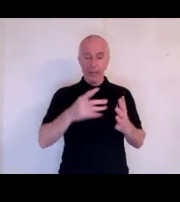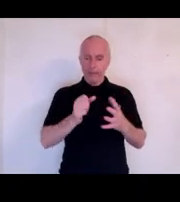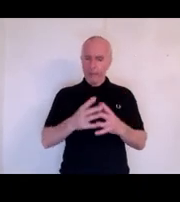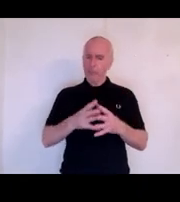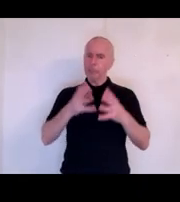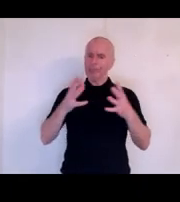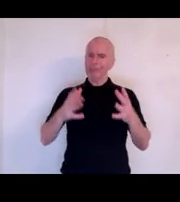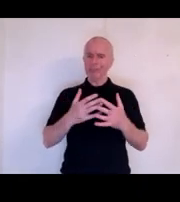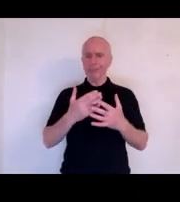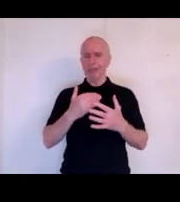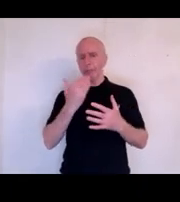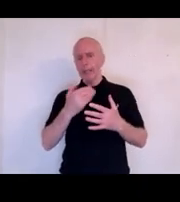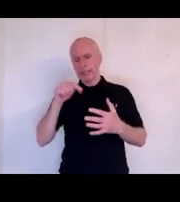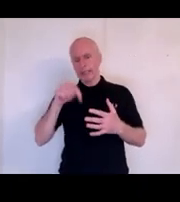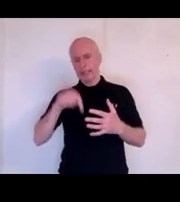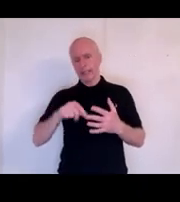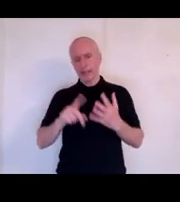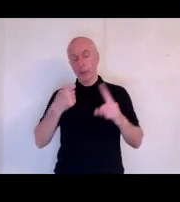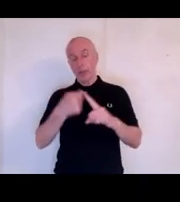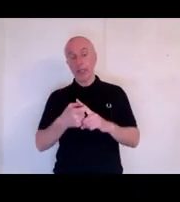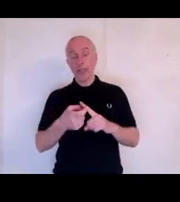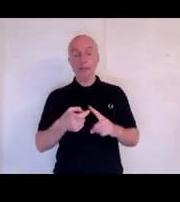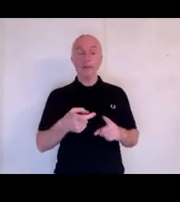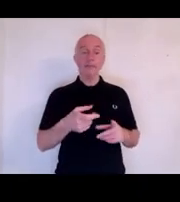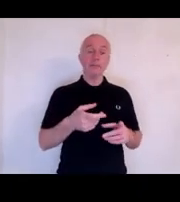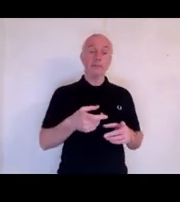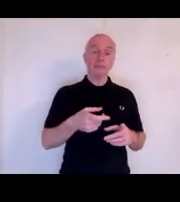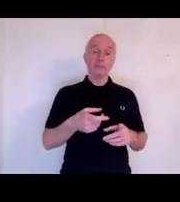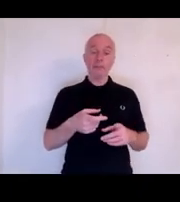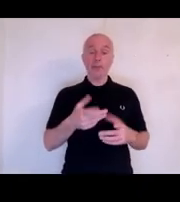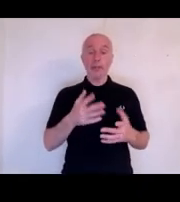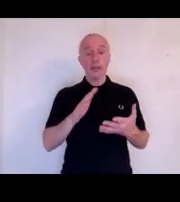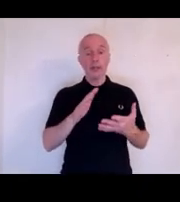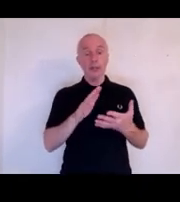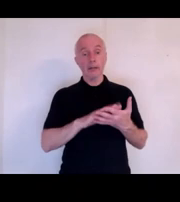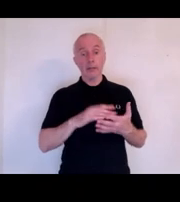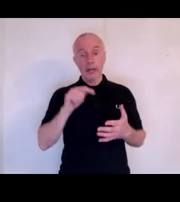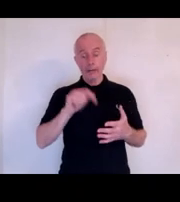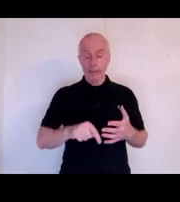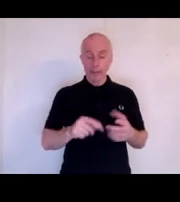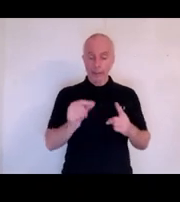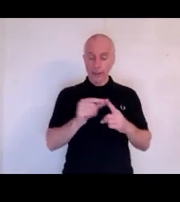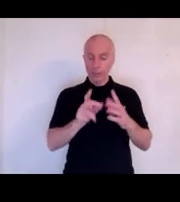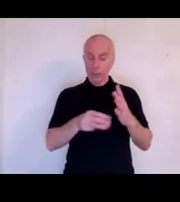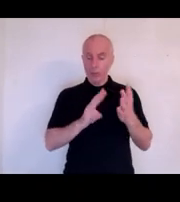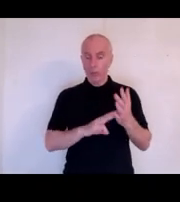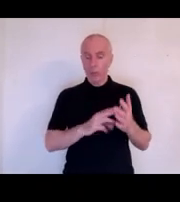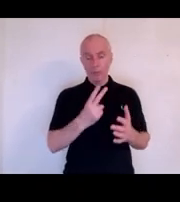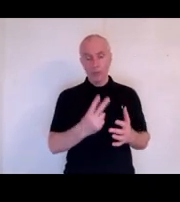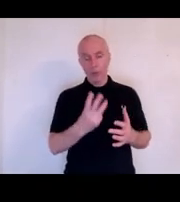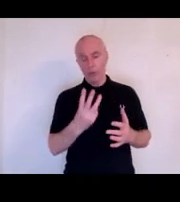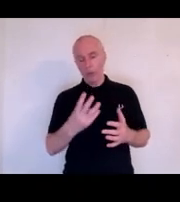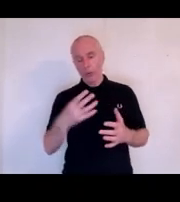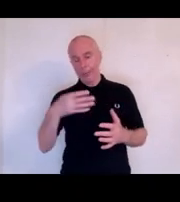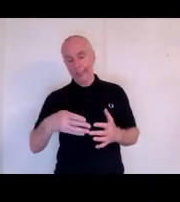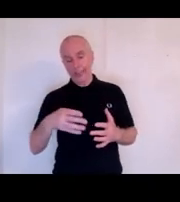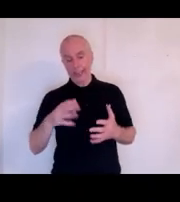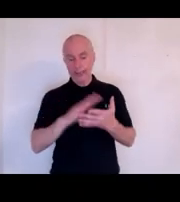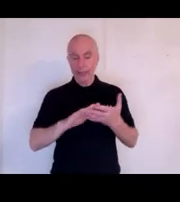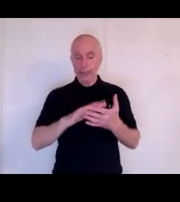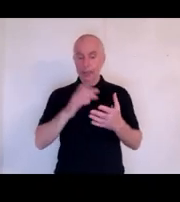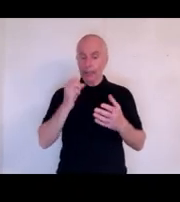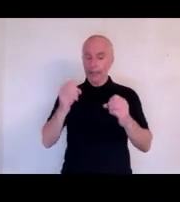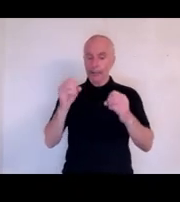And mixed oxide fuels contain a significant amount of plutonium 239, which is fissionable in the fast spectrum